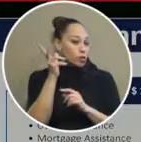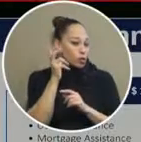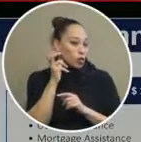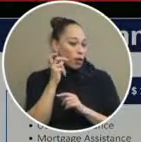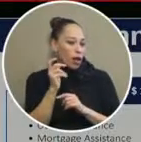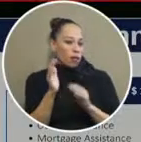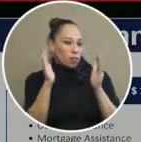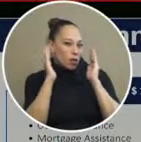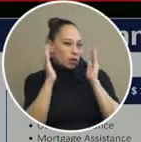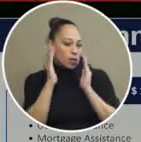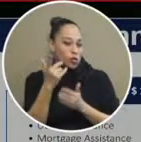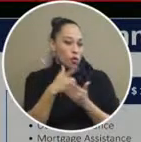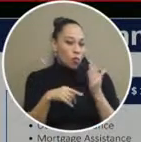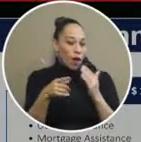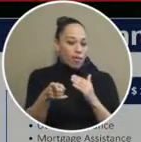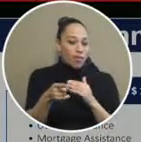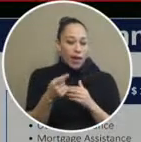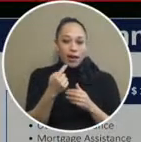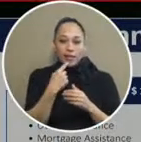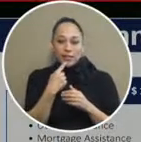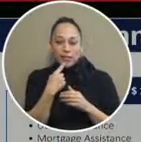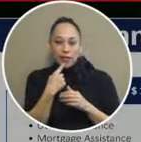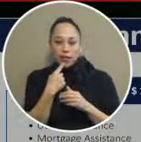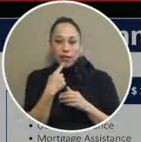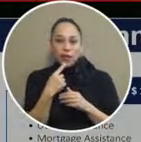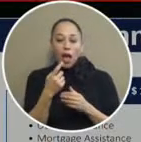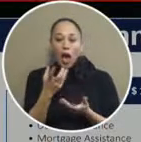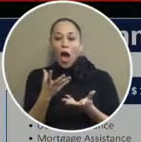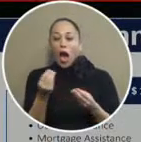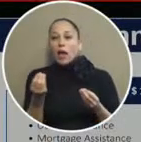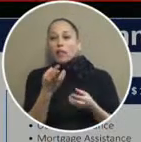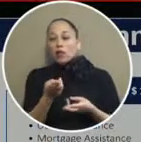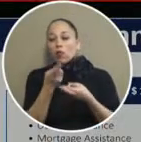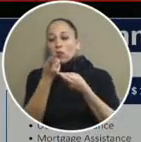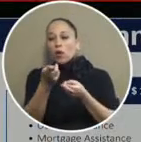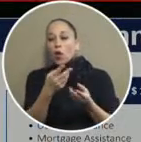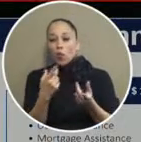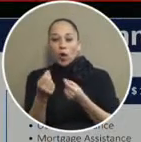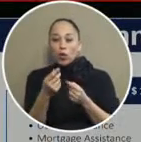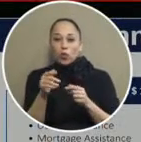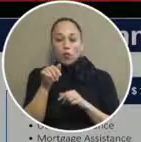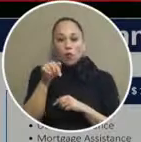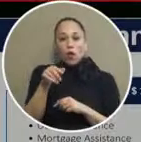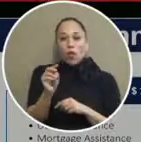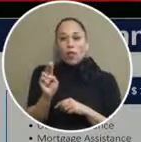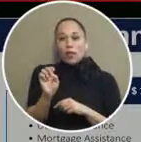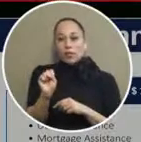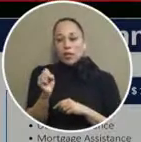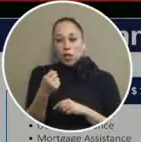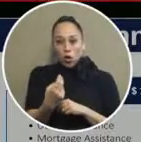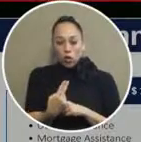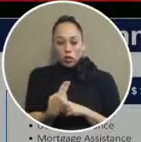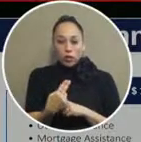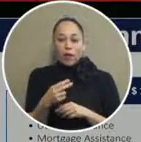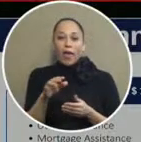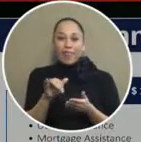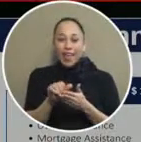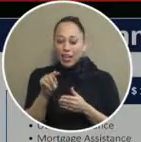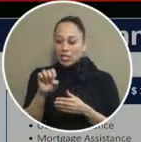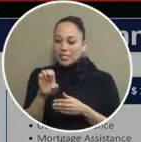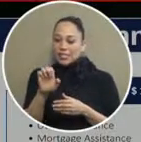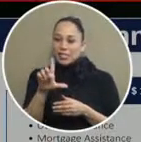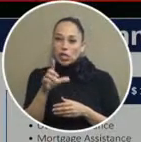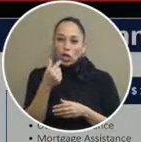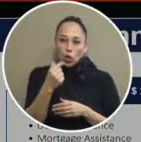and listening to them and having their voices reflected in the recommendations that we make to this body. And that's why you see this teal green